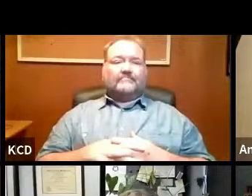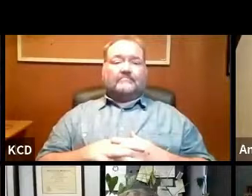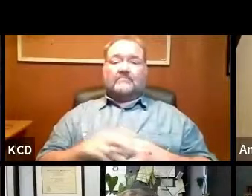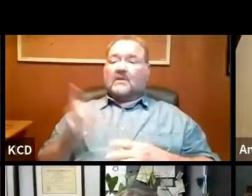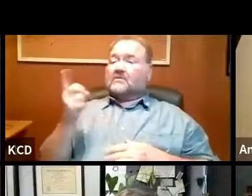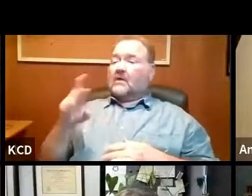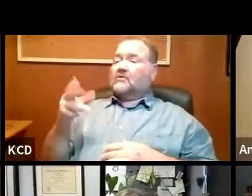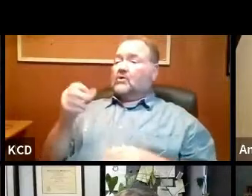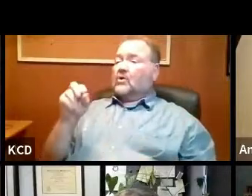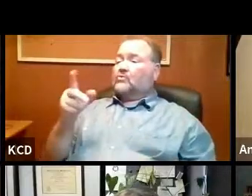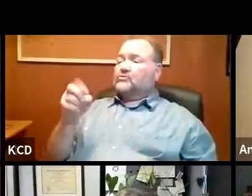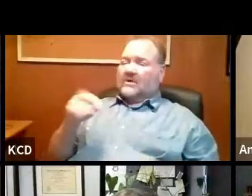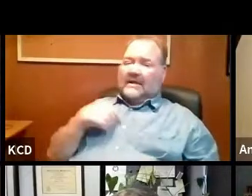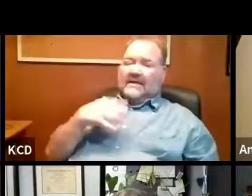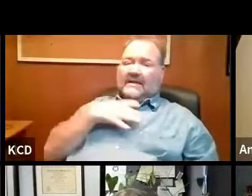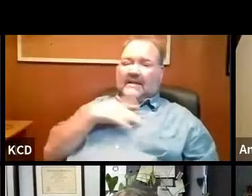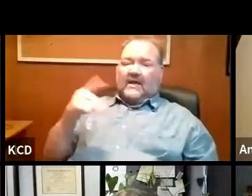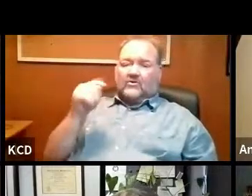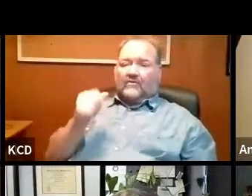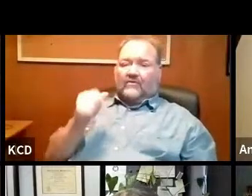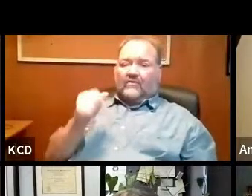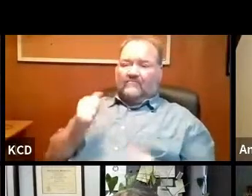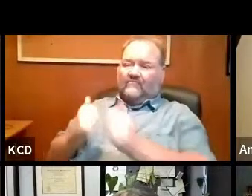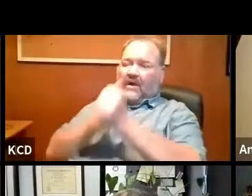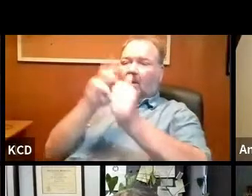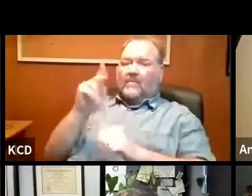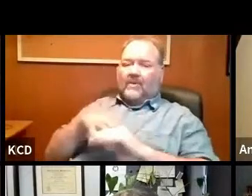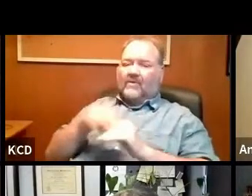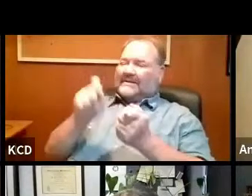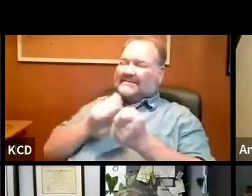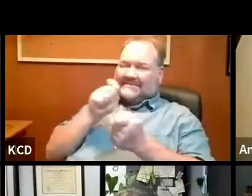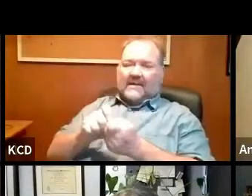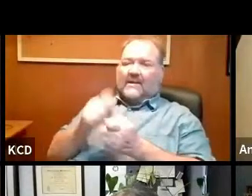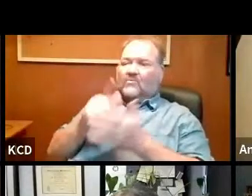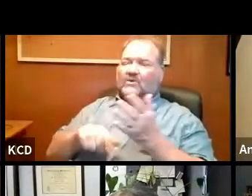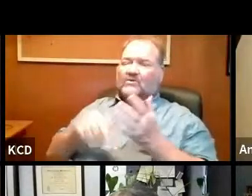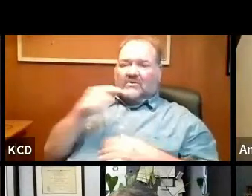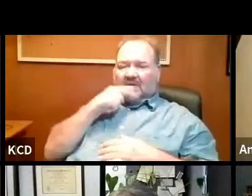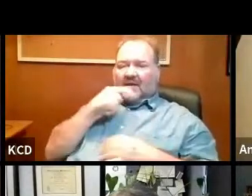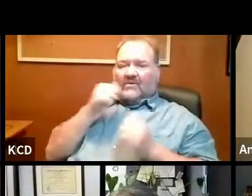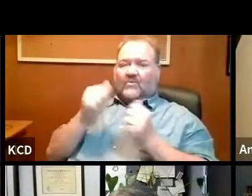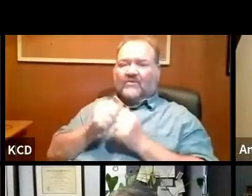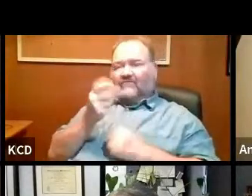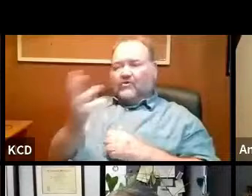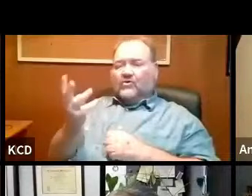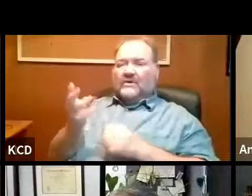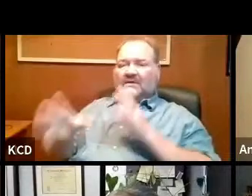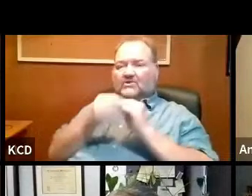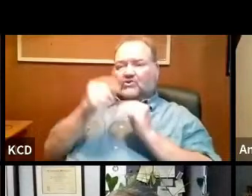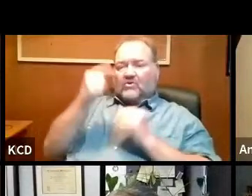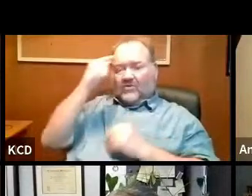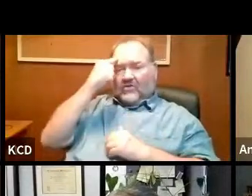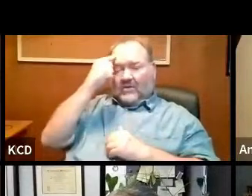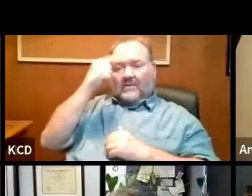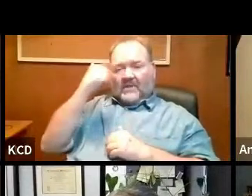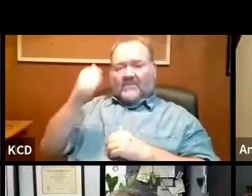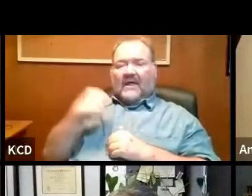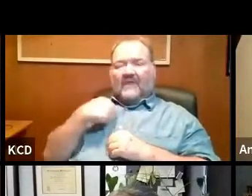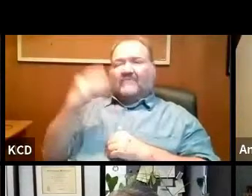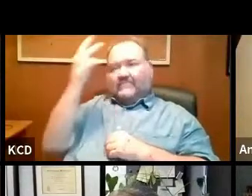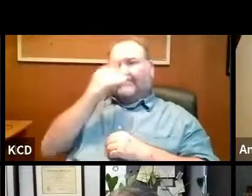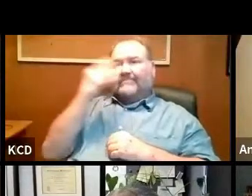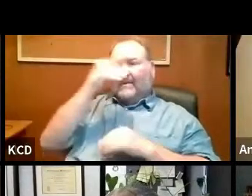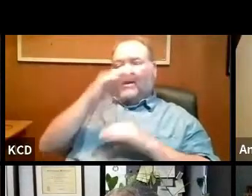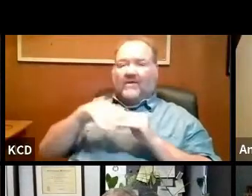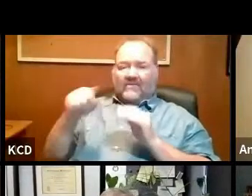Dr. Gocher, I'd like to follow up on exactly on what you said with a few additional thoughts, because I've reflected on this